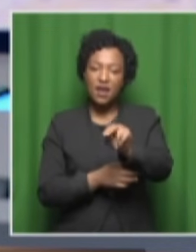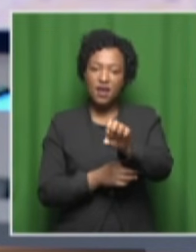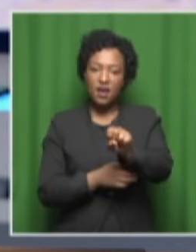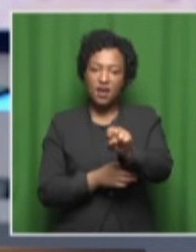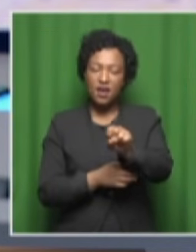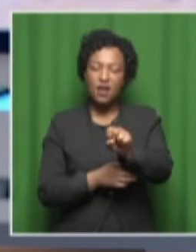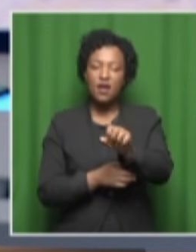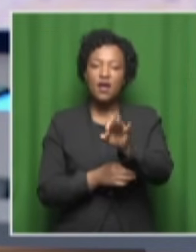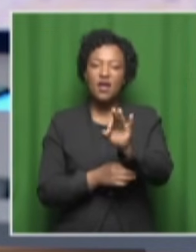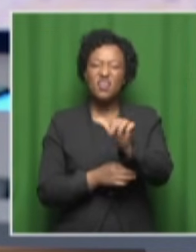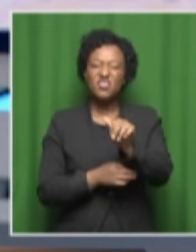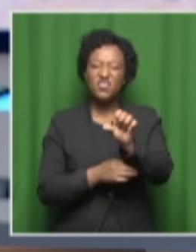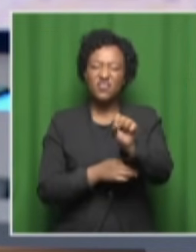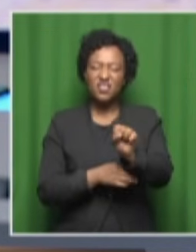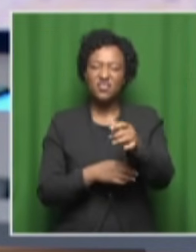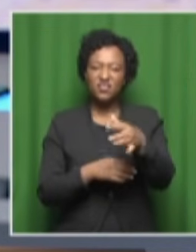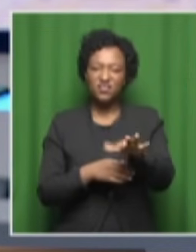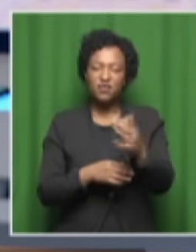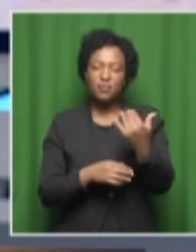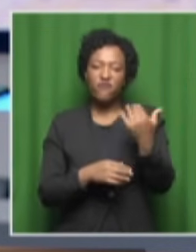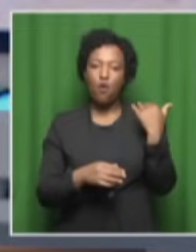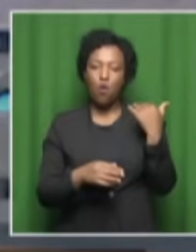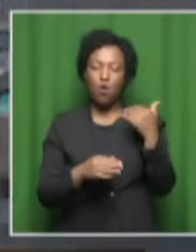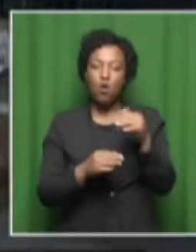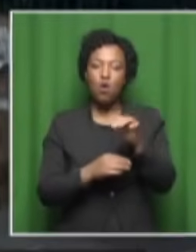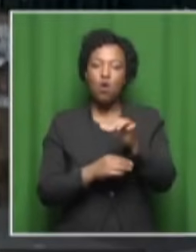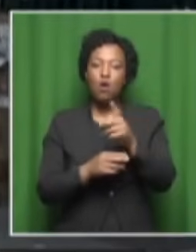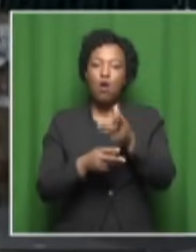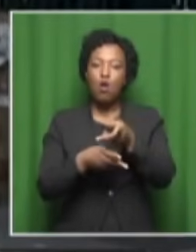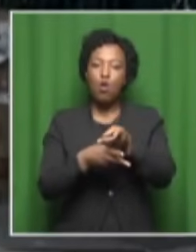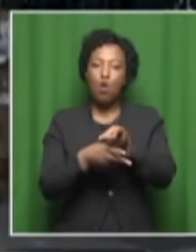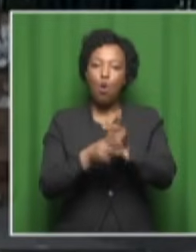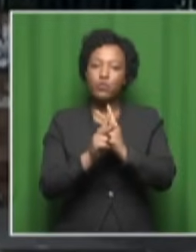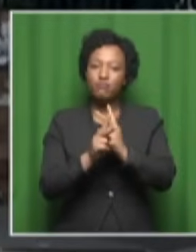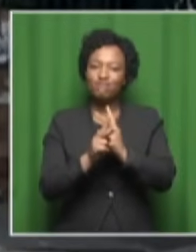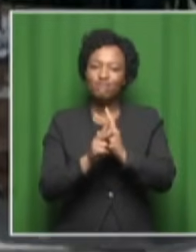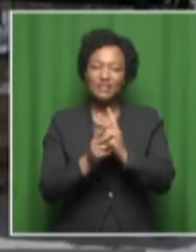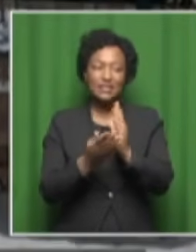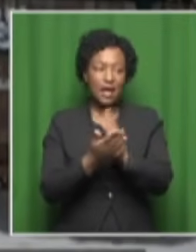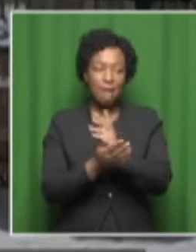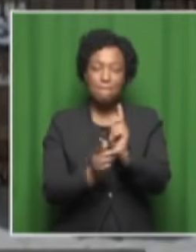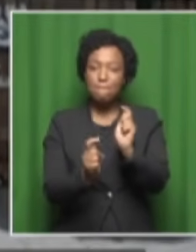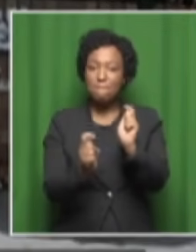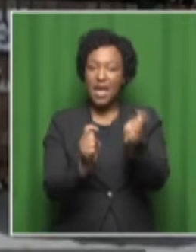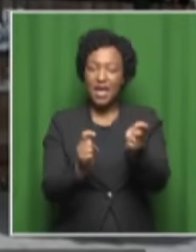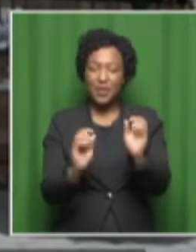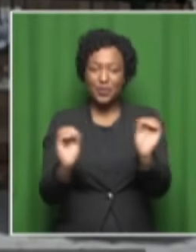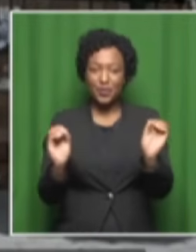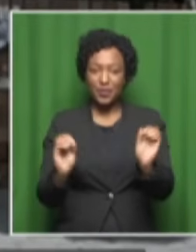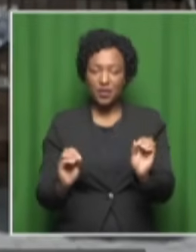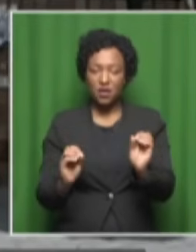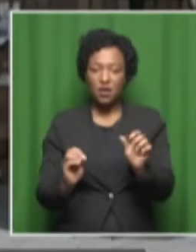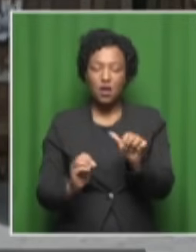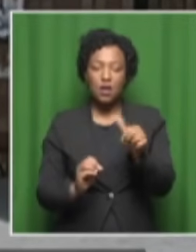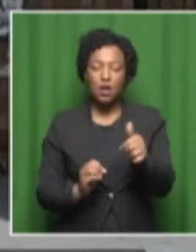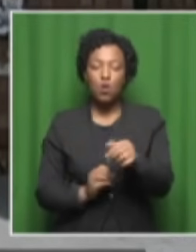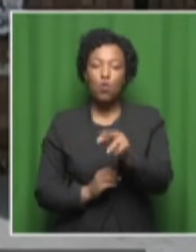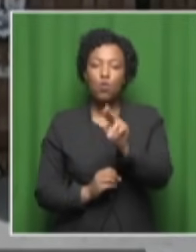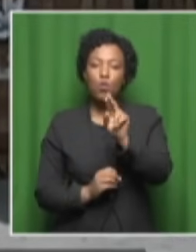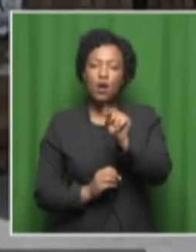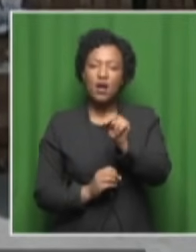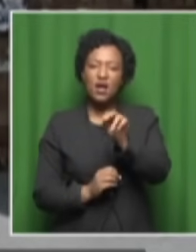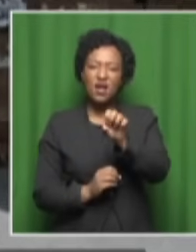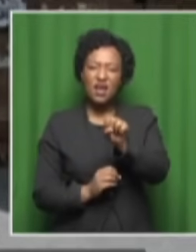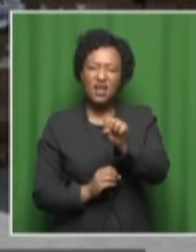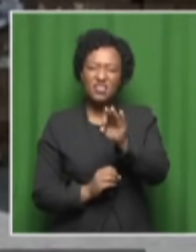loans from students that had previously applied have still not been paid. Yes. There's still another scandal rocking NSFAS. Yeah. I